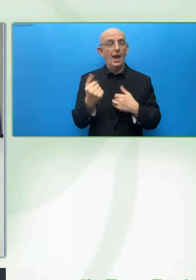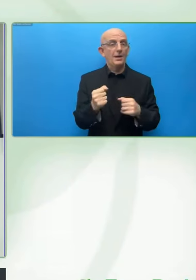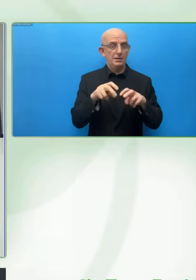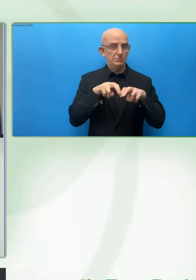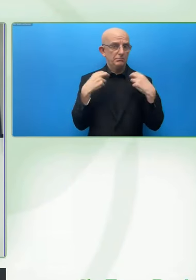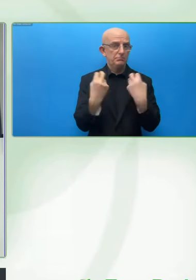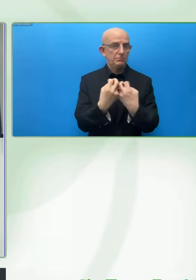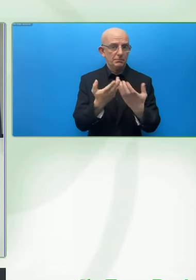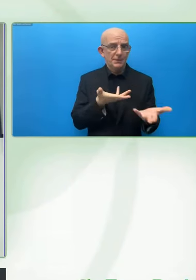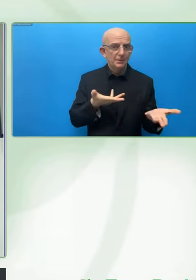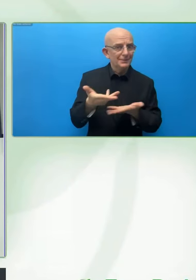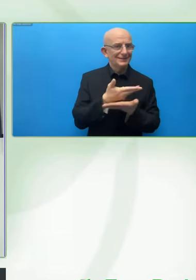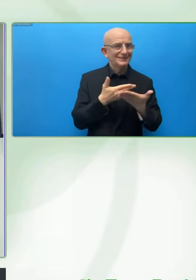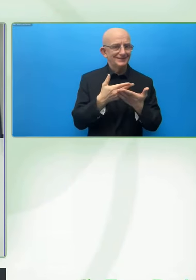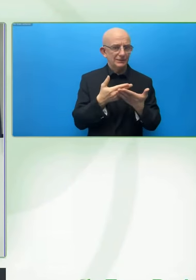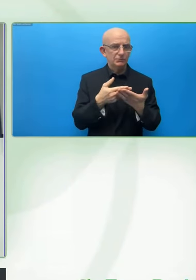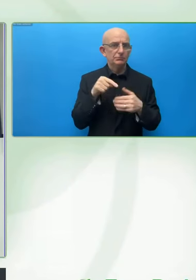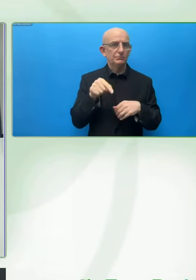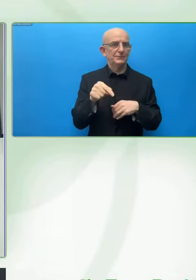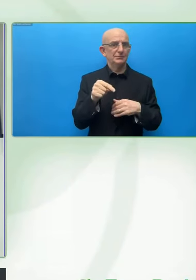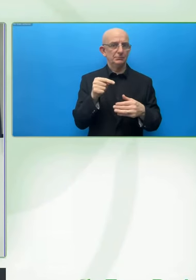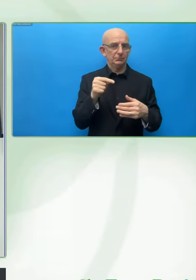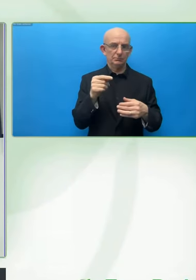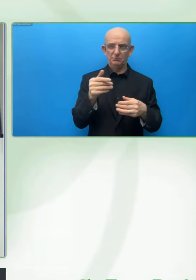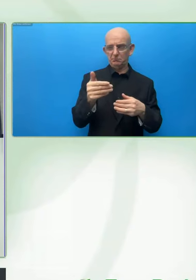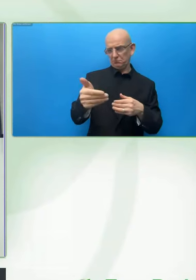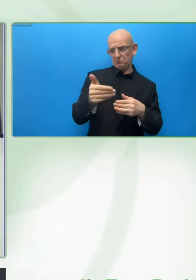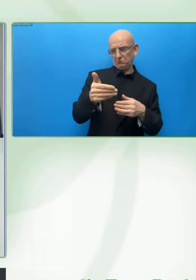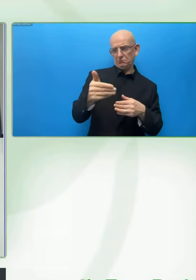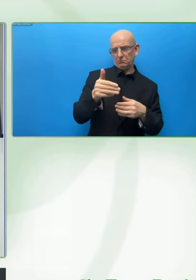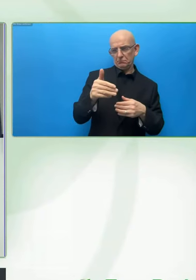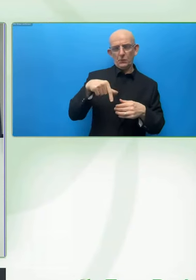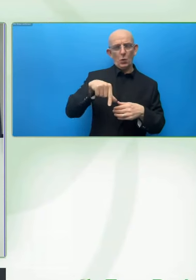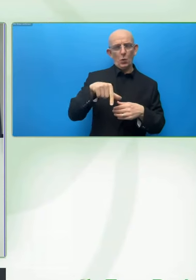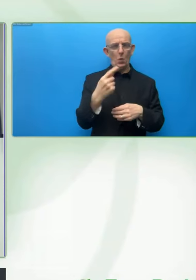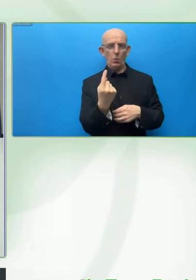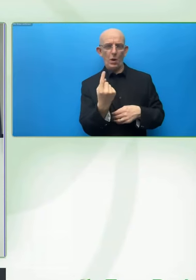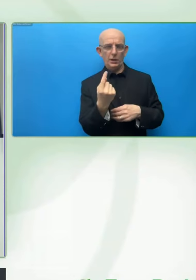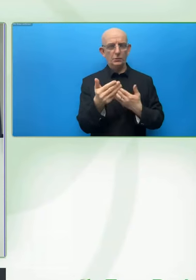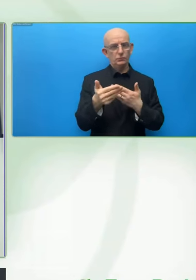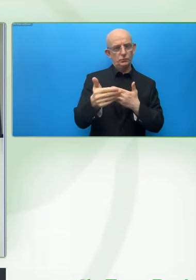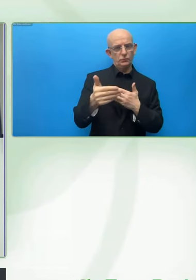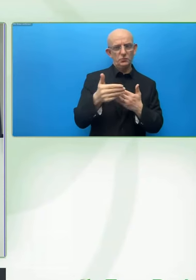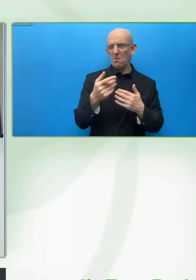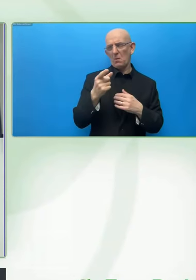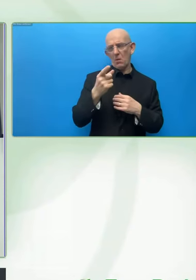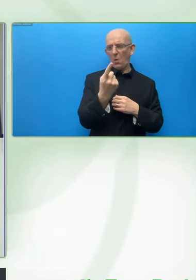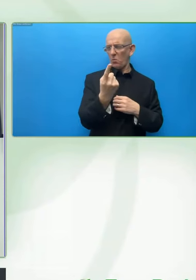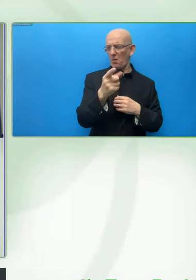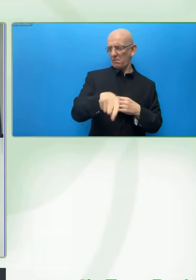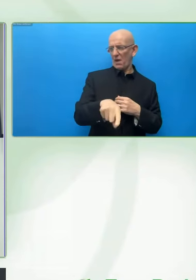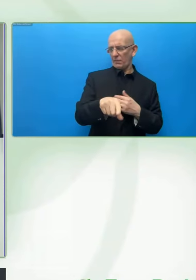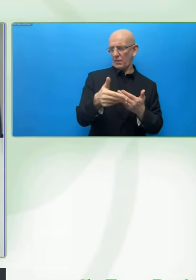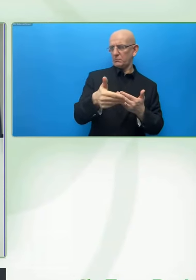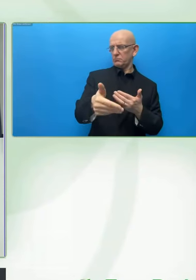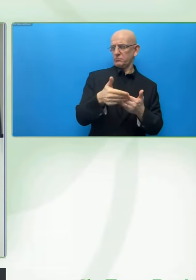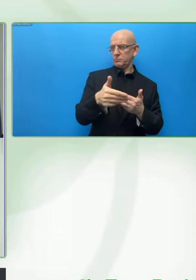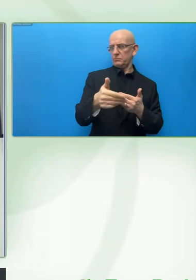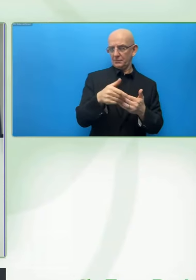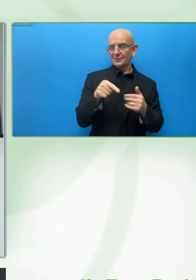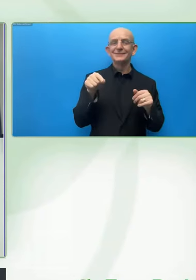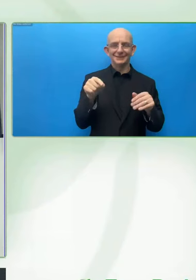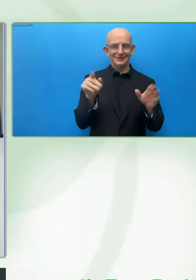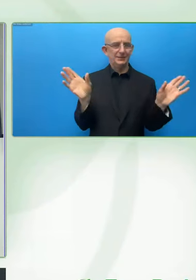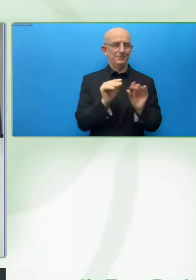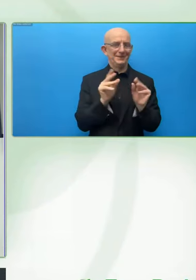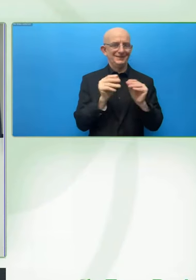in one month to come. And I'm just very happy that you pointed out, because I believe you either are or